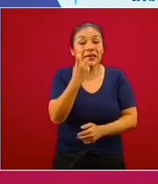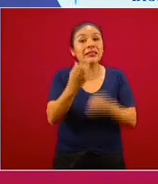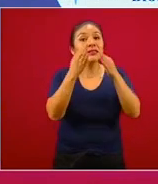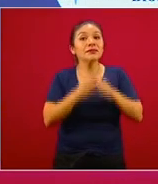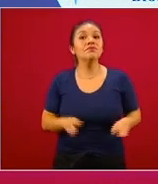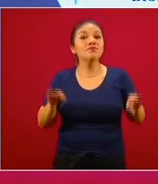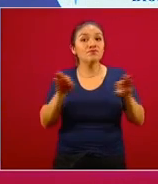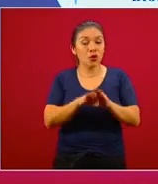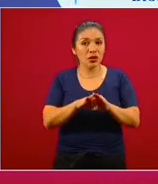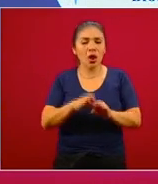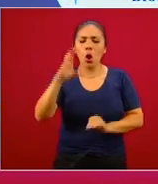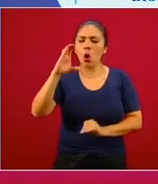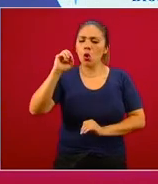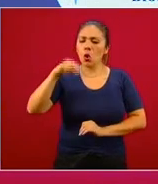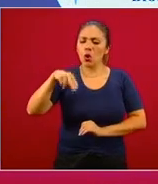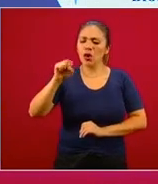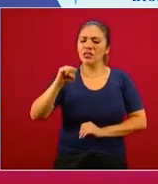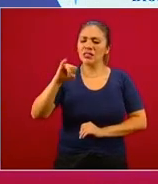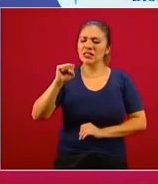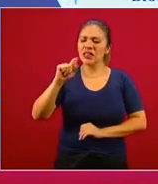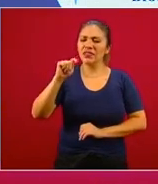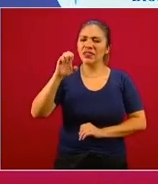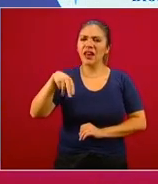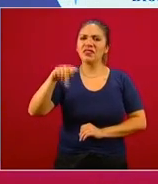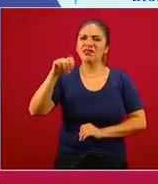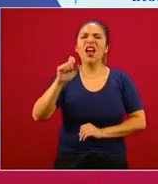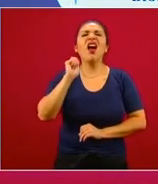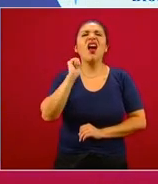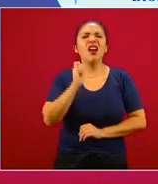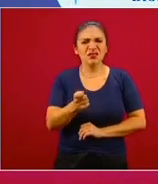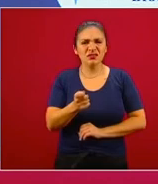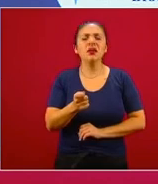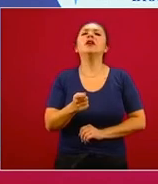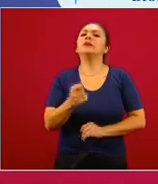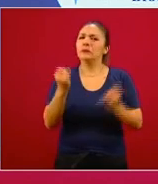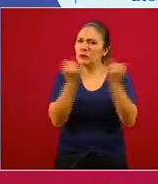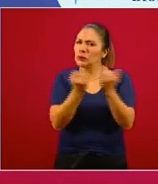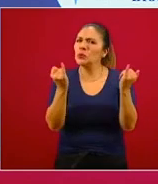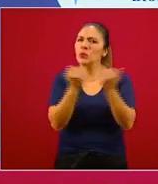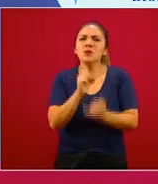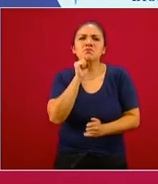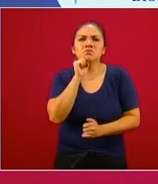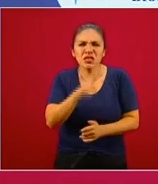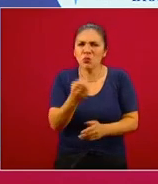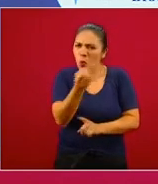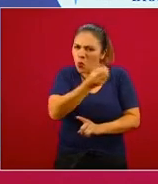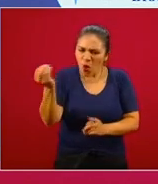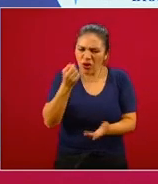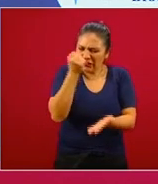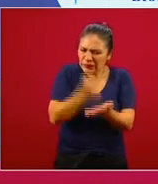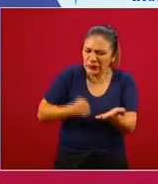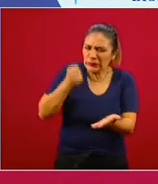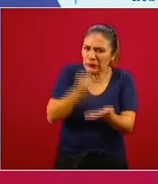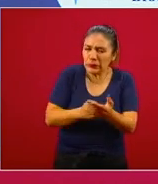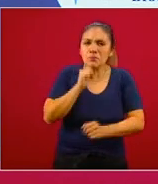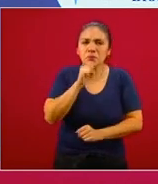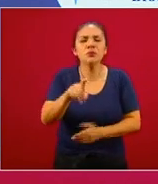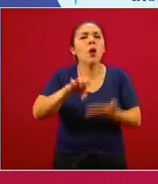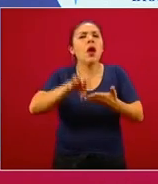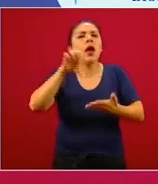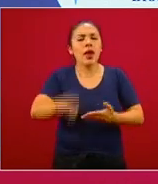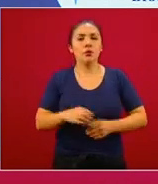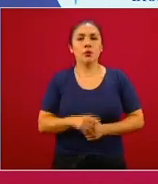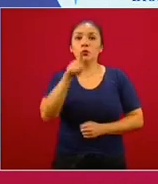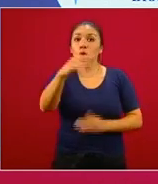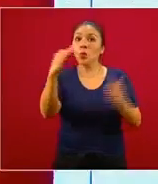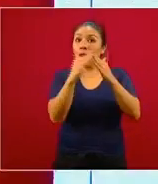the different mitigation measures. Also, we have to be consistent about it, meaning that we follow a same pattern